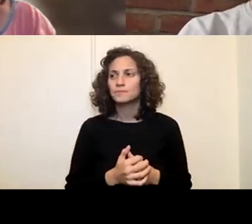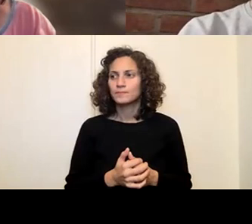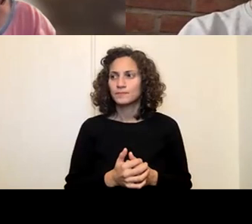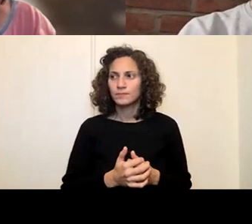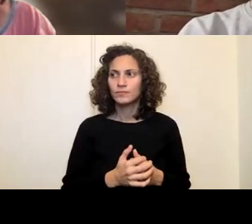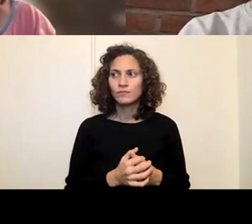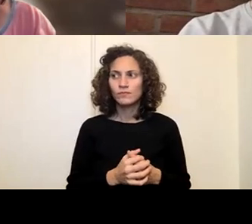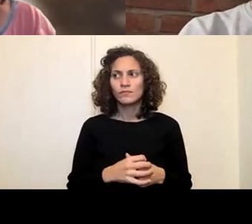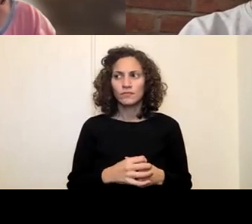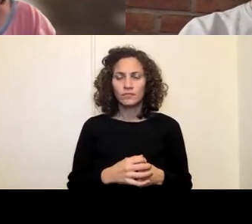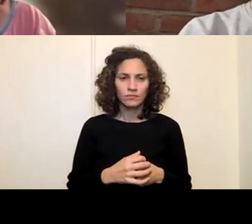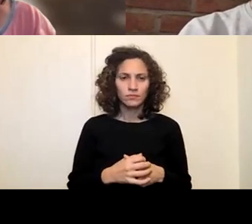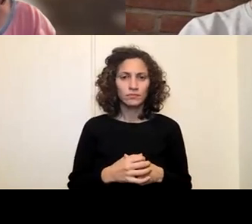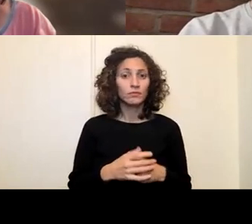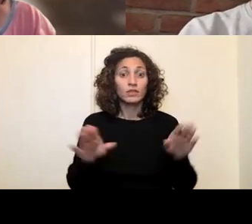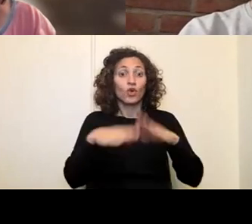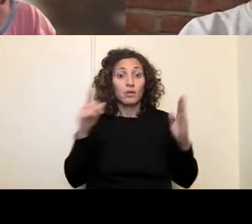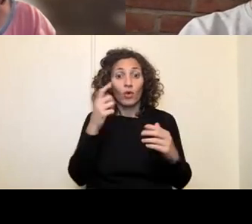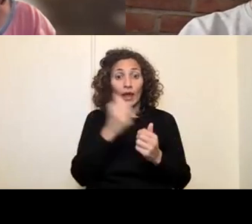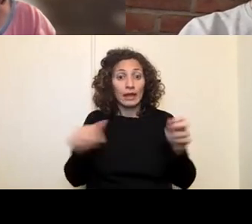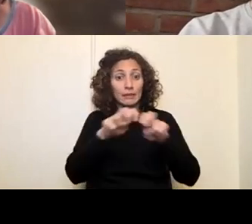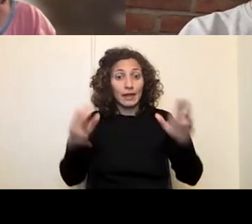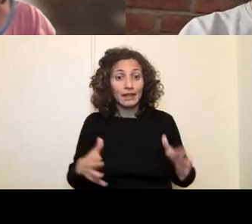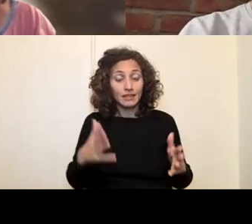And that's open for whoever wants to take it first.